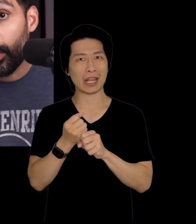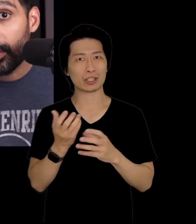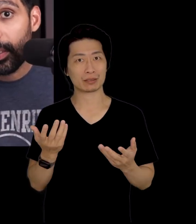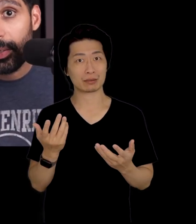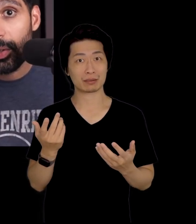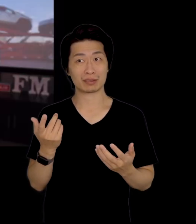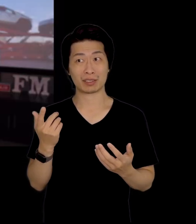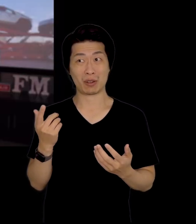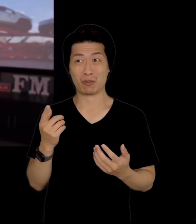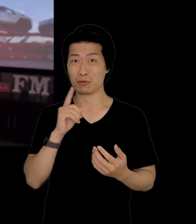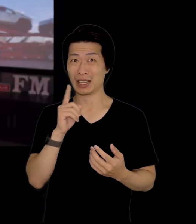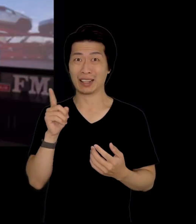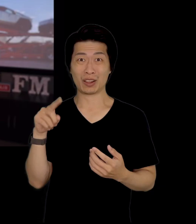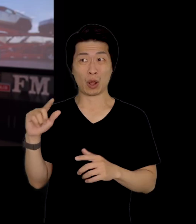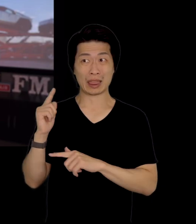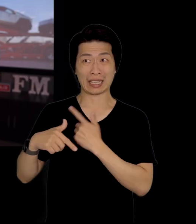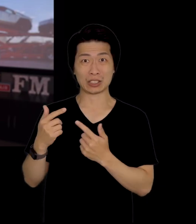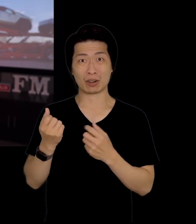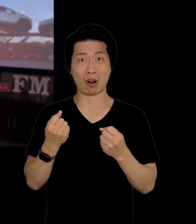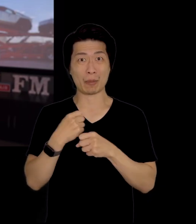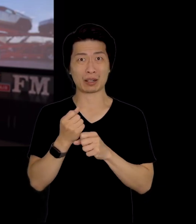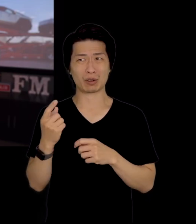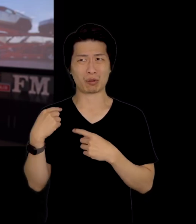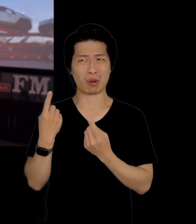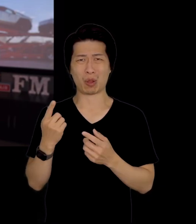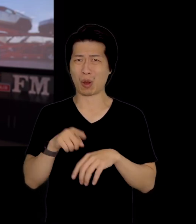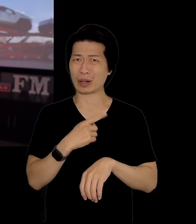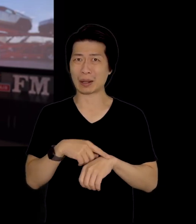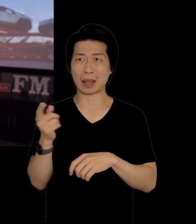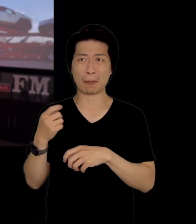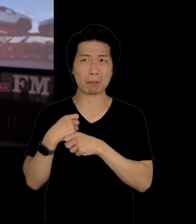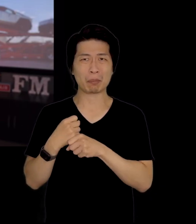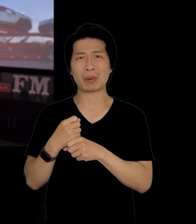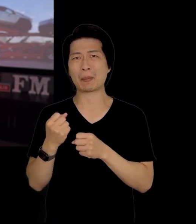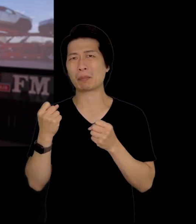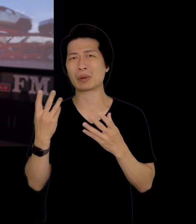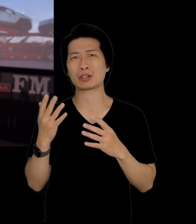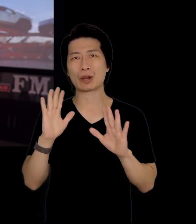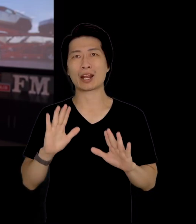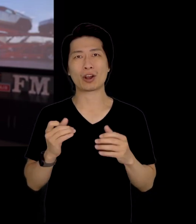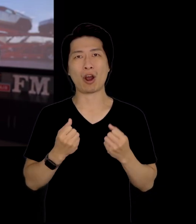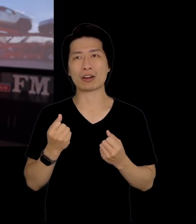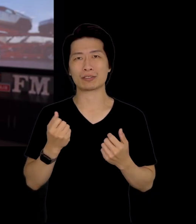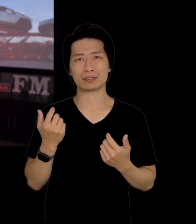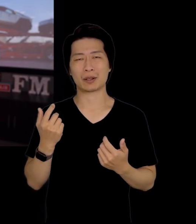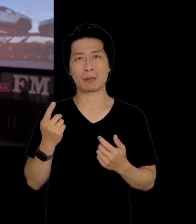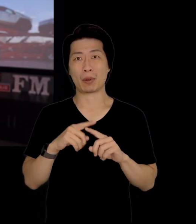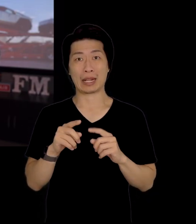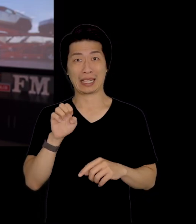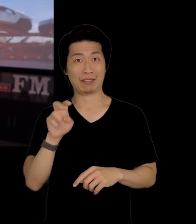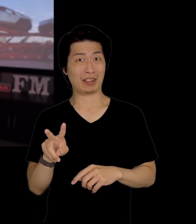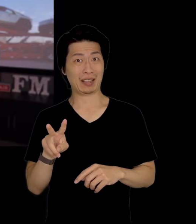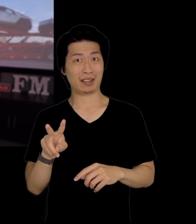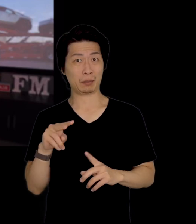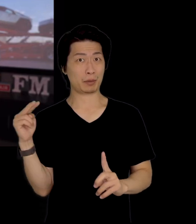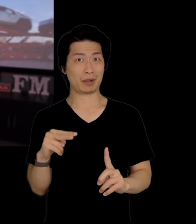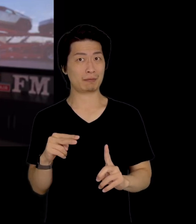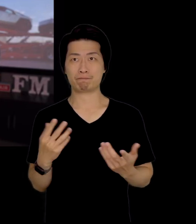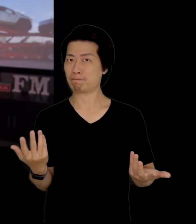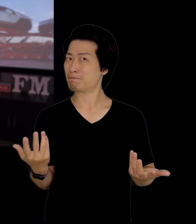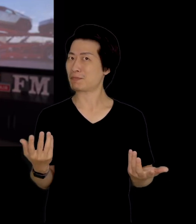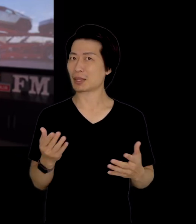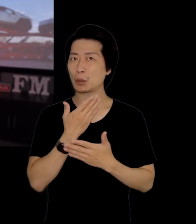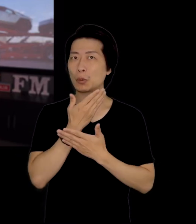on this list? Legacy automakers have been around for a really long time. They've built out great cars over the last decades, but from an